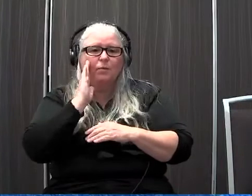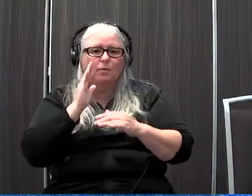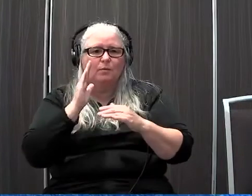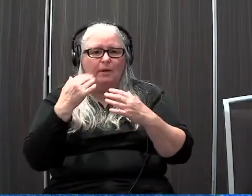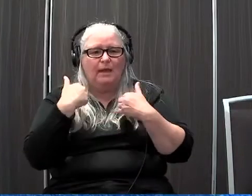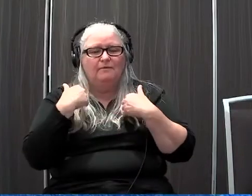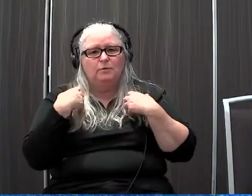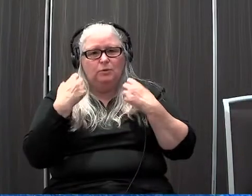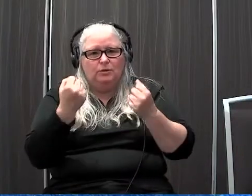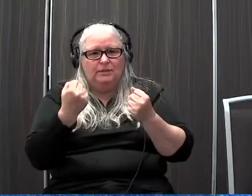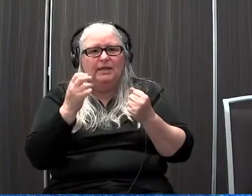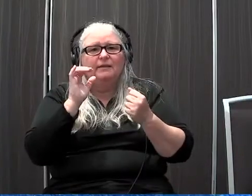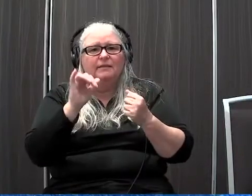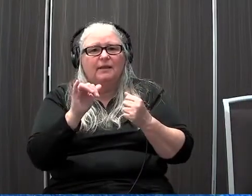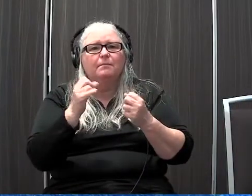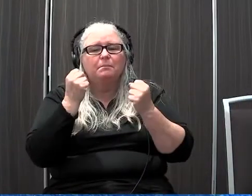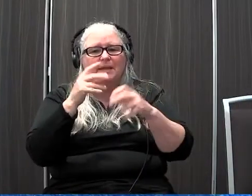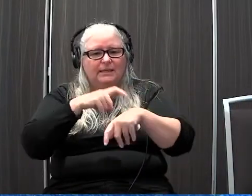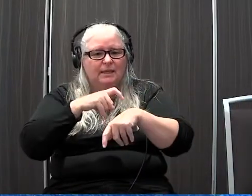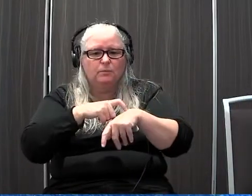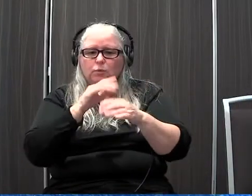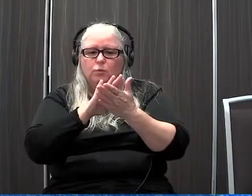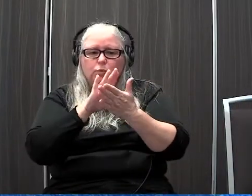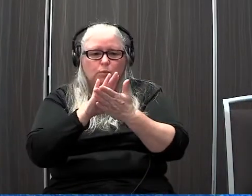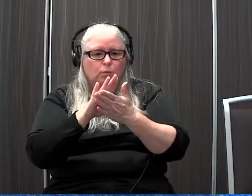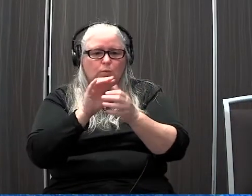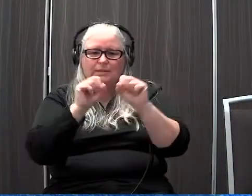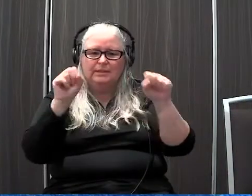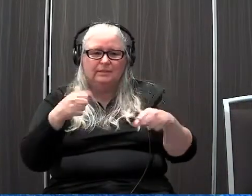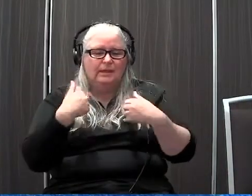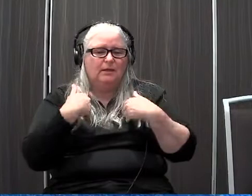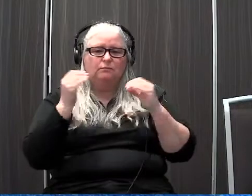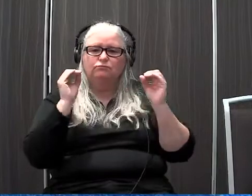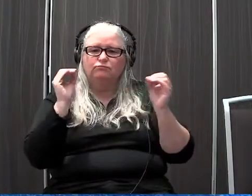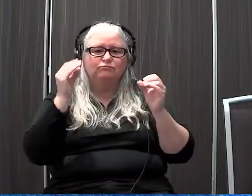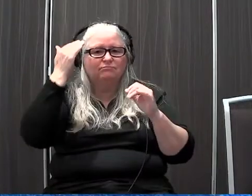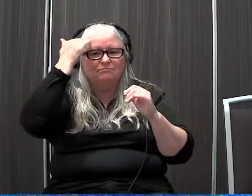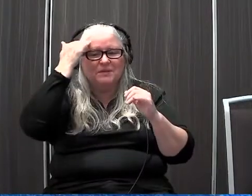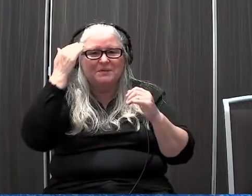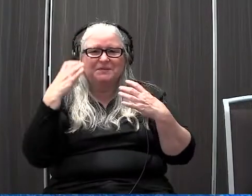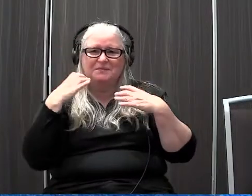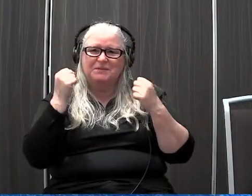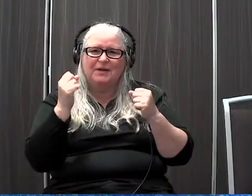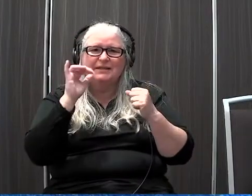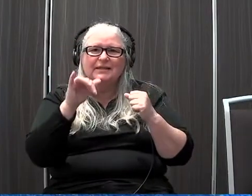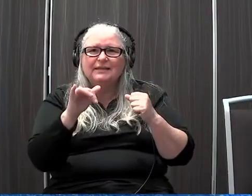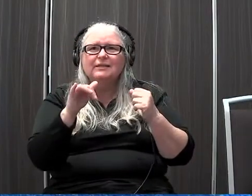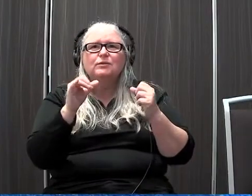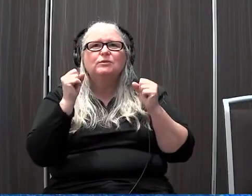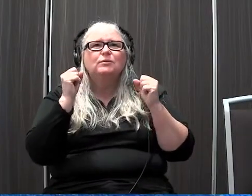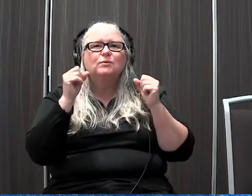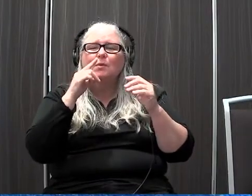ever educated a student with charge. And on top of that, charge is so complex. So there's so